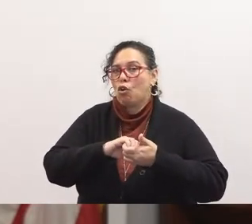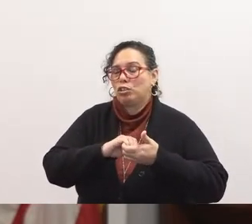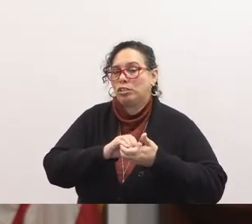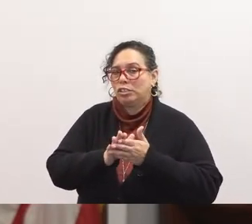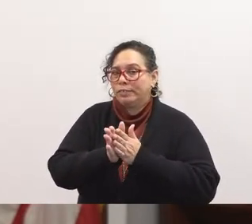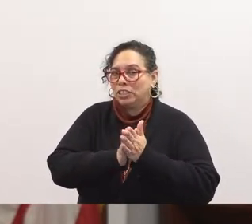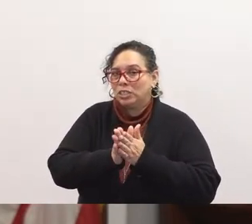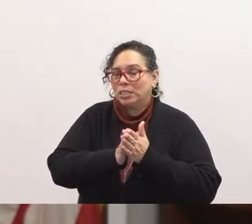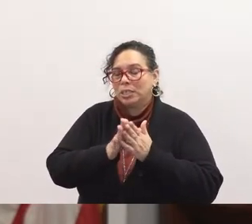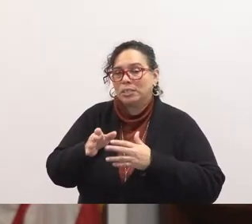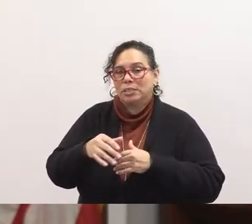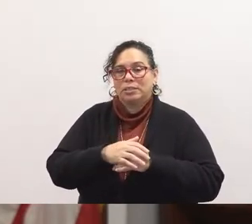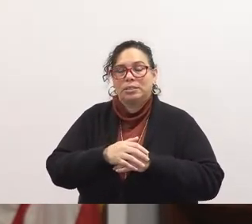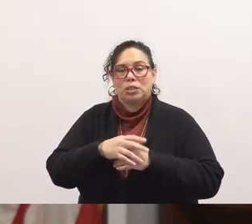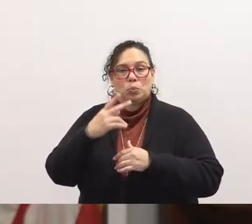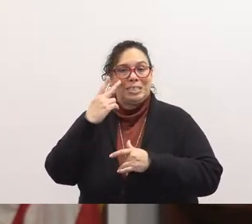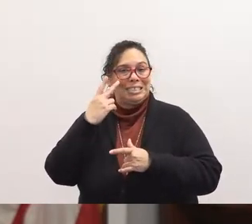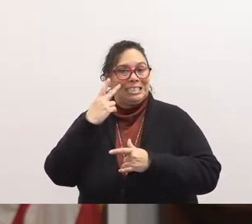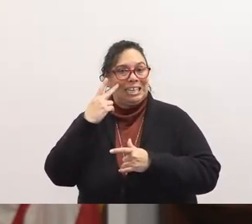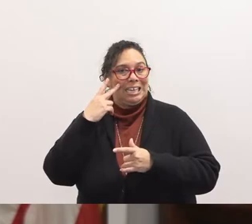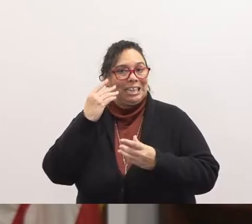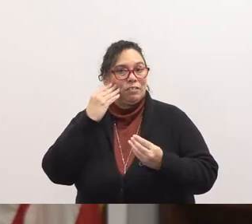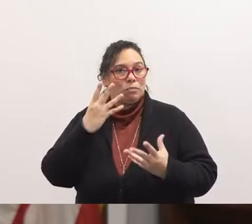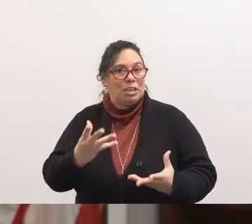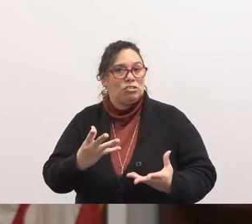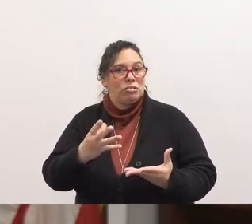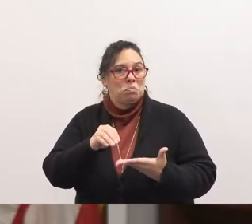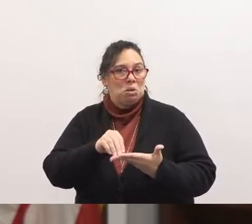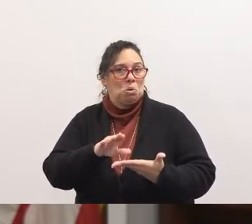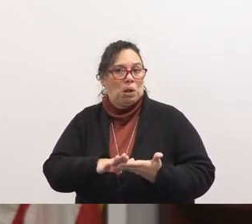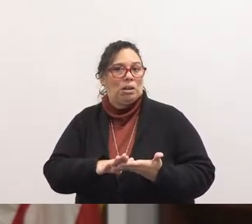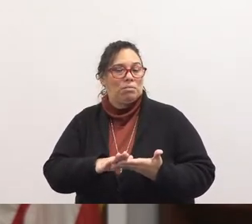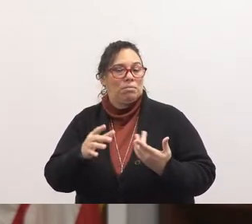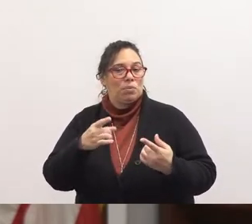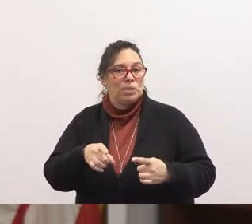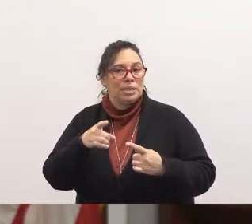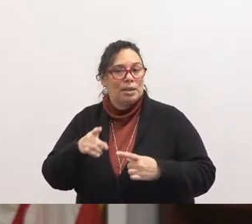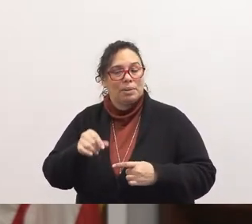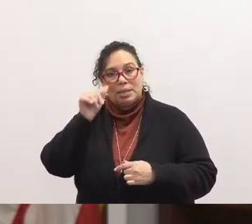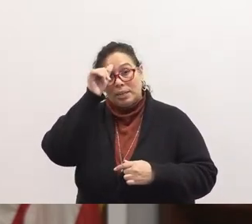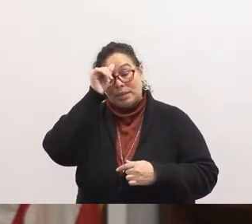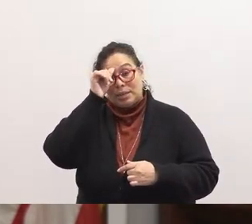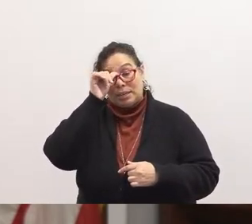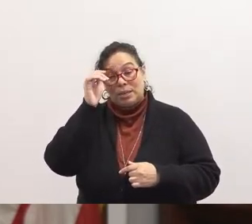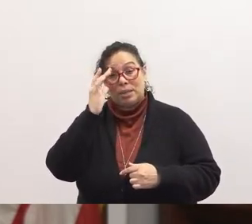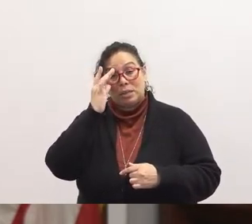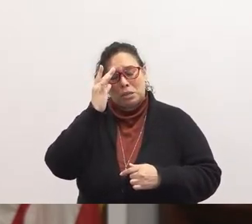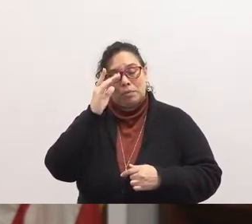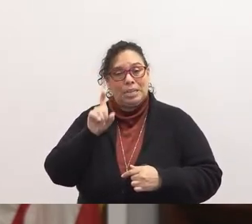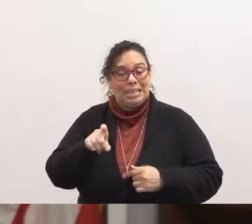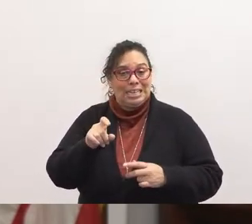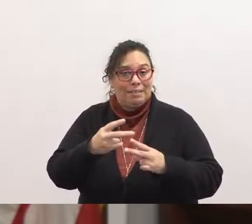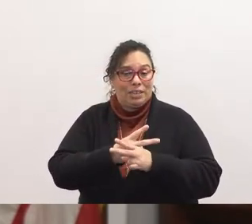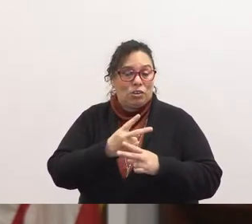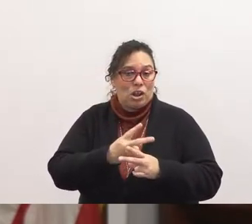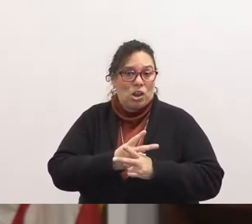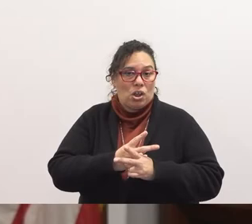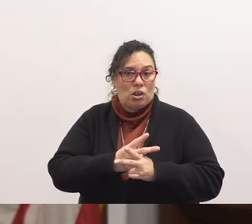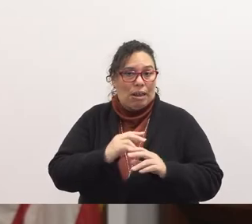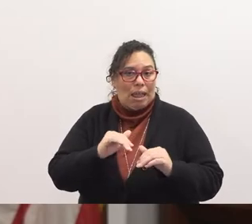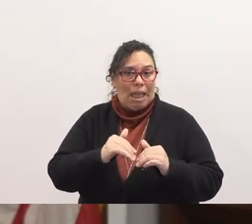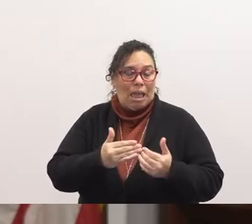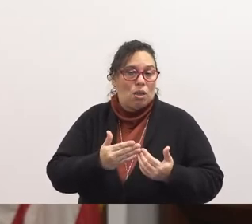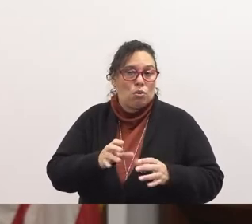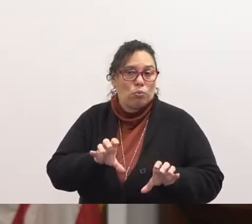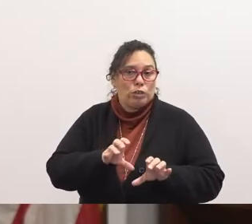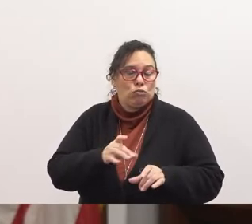information, we've noted what's happening, and I think we need to figure out how we do right by